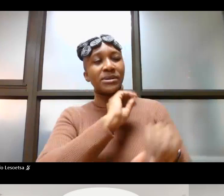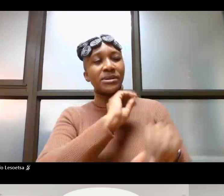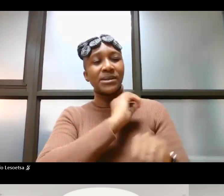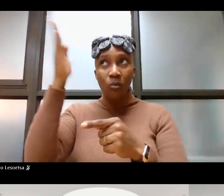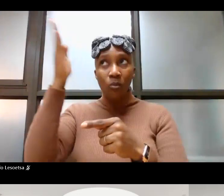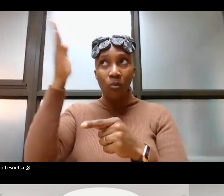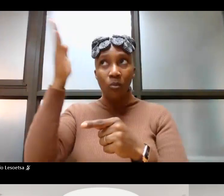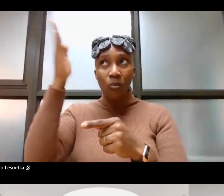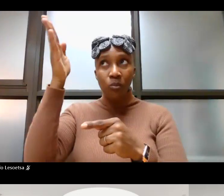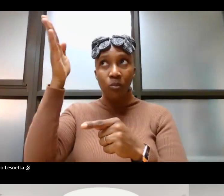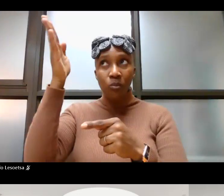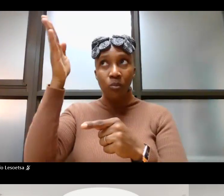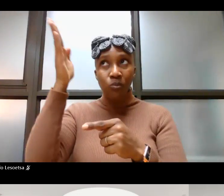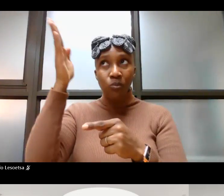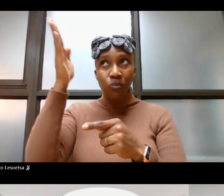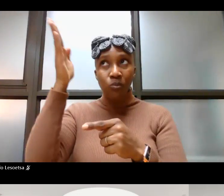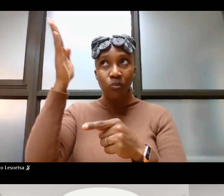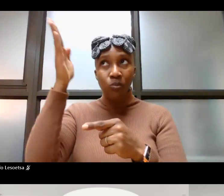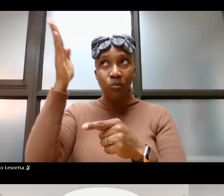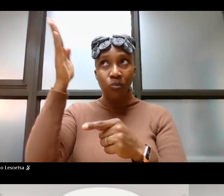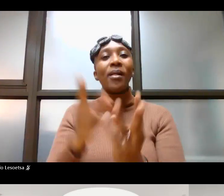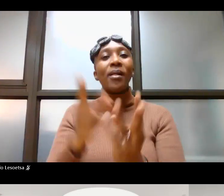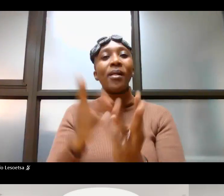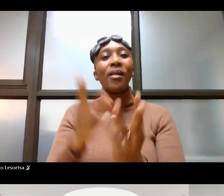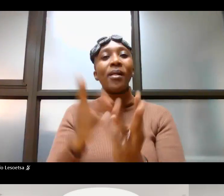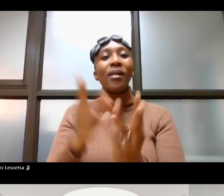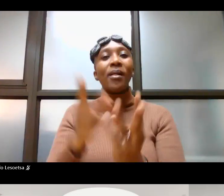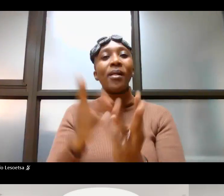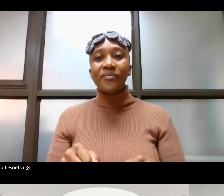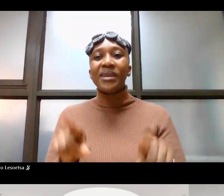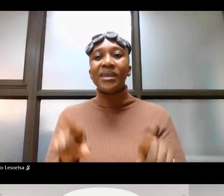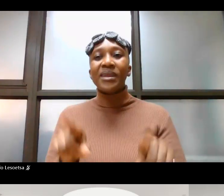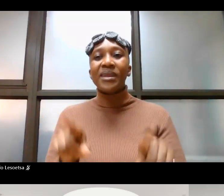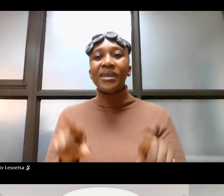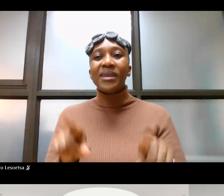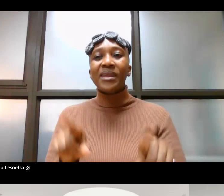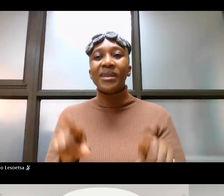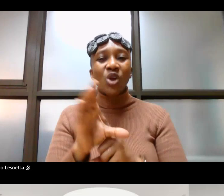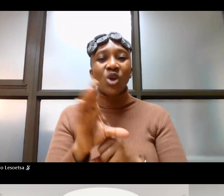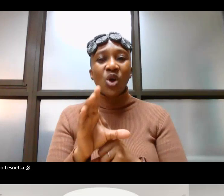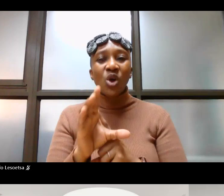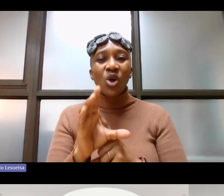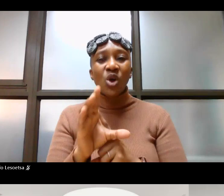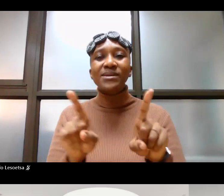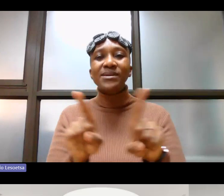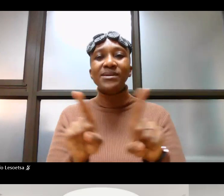Okay. I can call it their customs, the way we were socialized by the